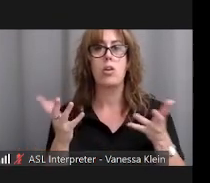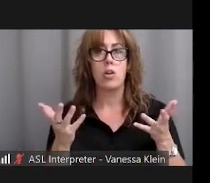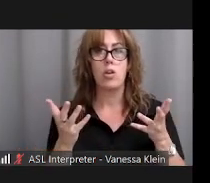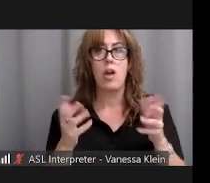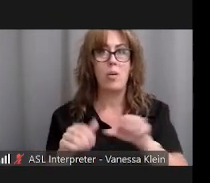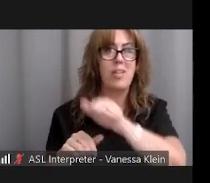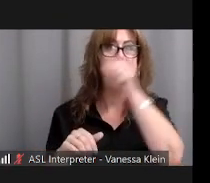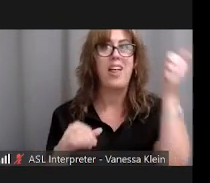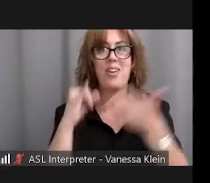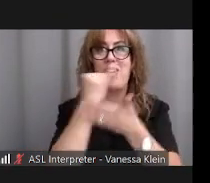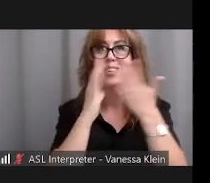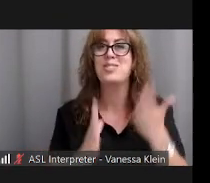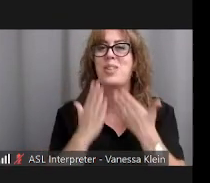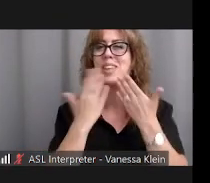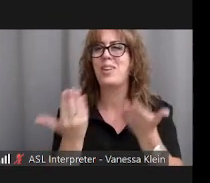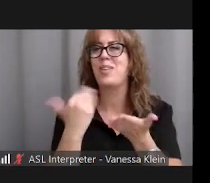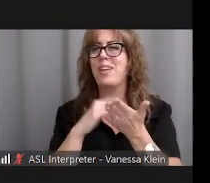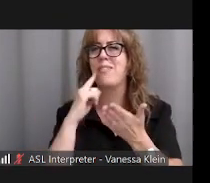thank you again for your time.